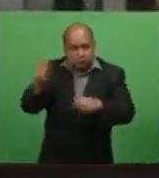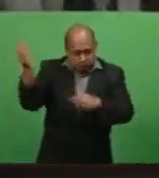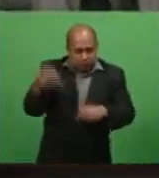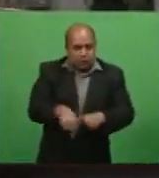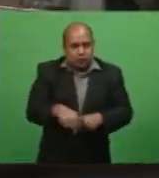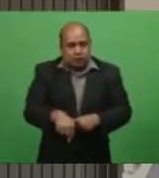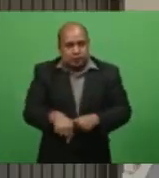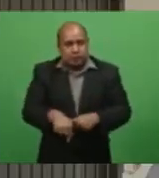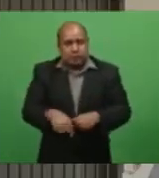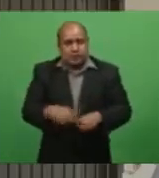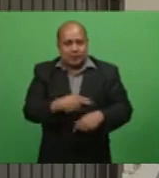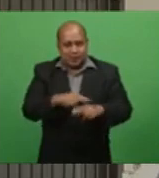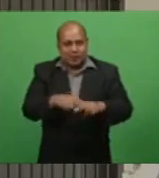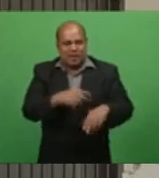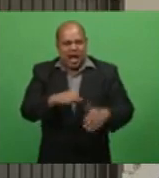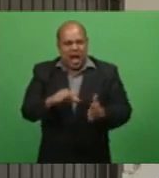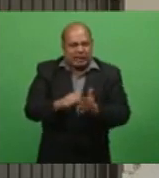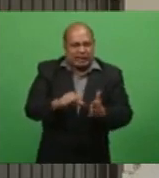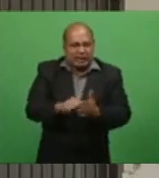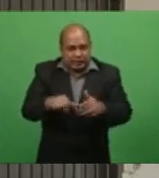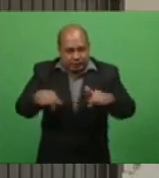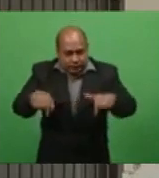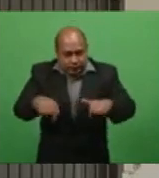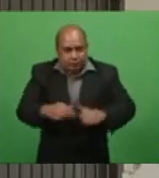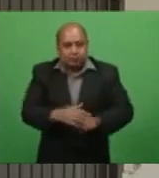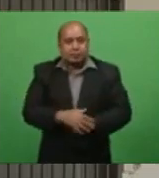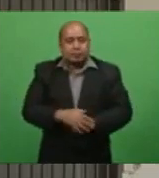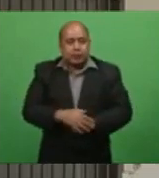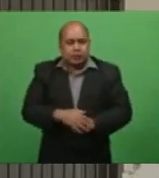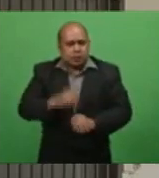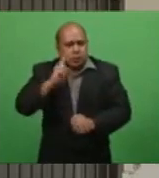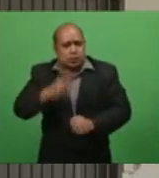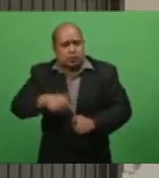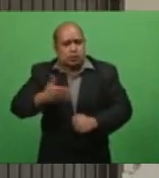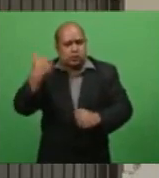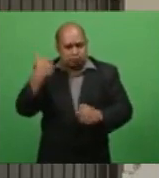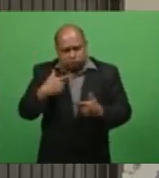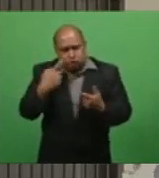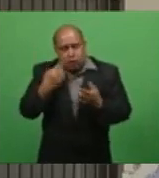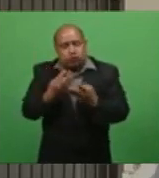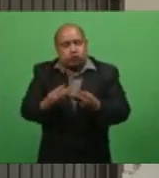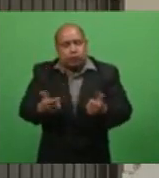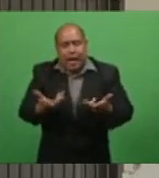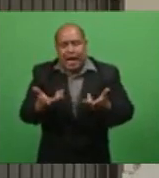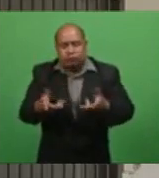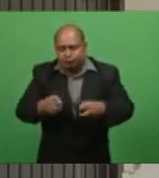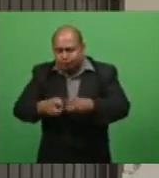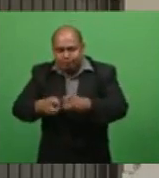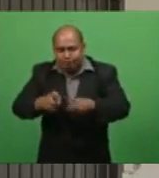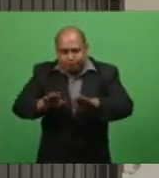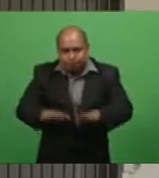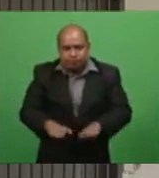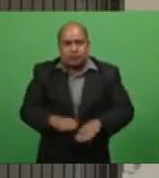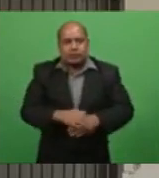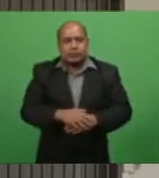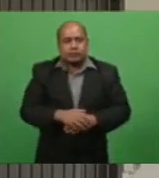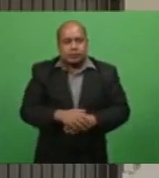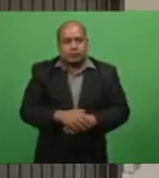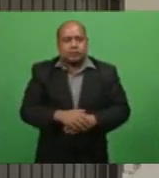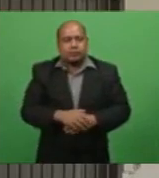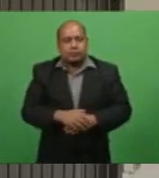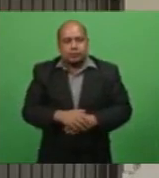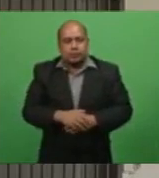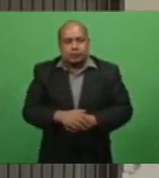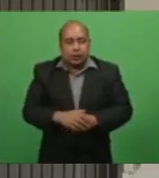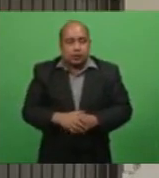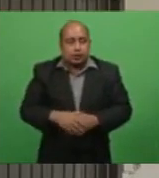going to face. I take this opportunity to address this, the electing CEO for Sugarcane Growers Council to